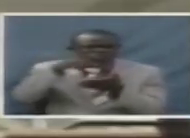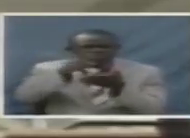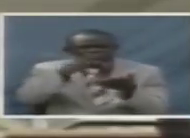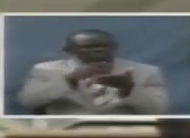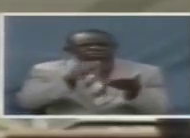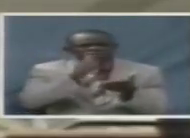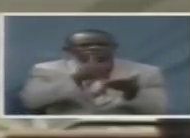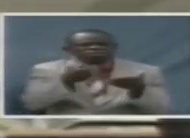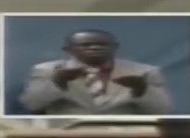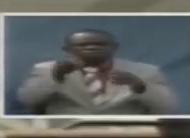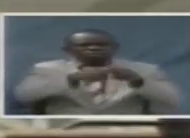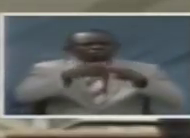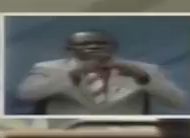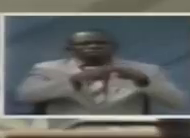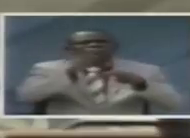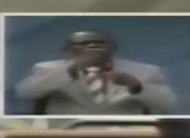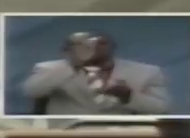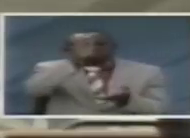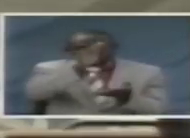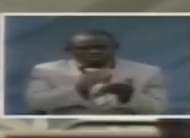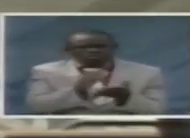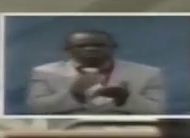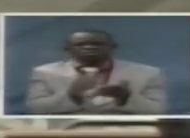9. Slow down